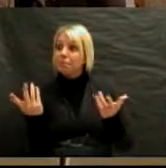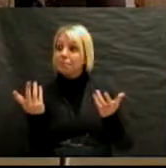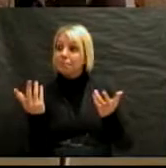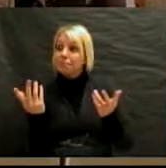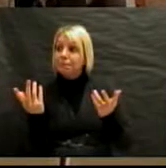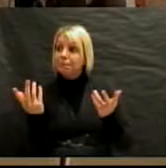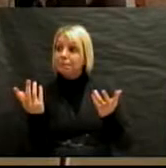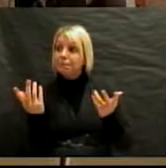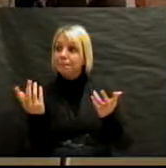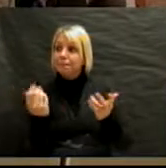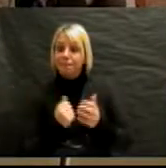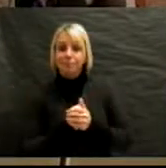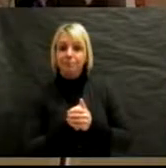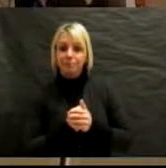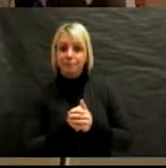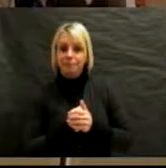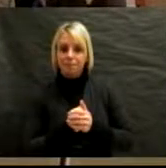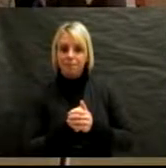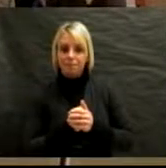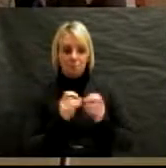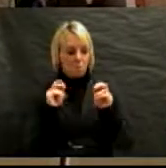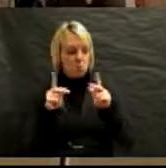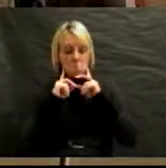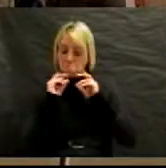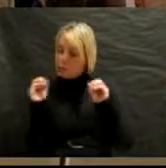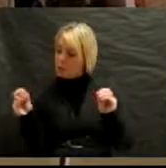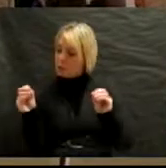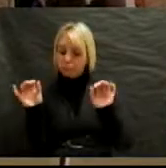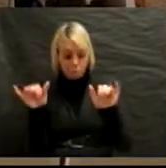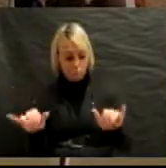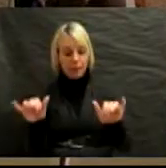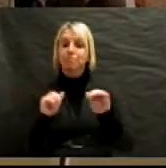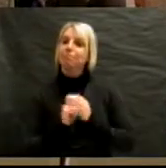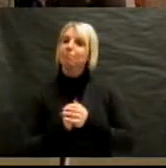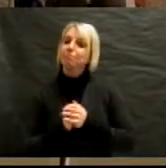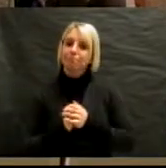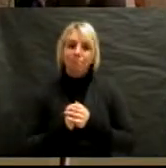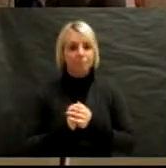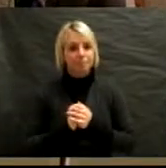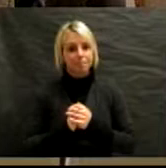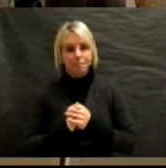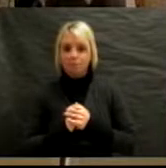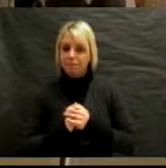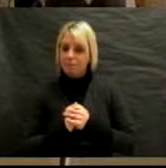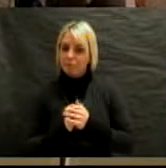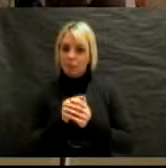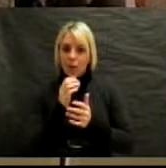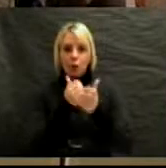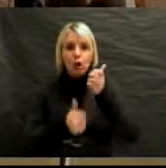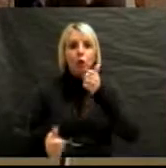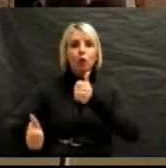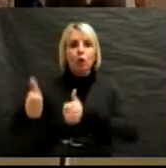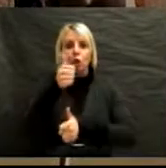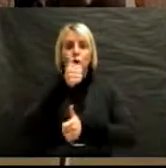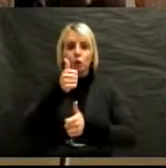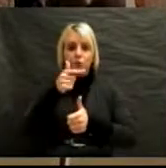All right, hearing none, we'll leave it as is. Superintendent Evaluation Committee has been